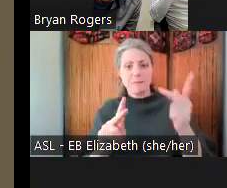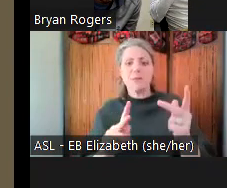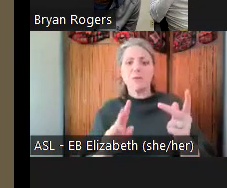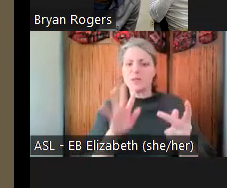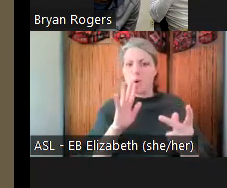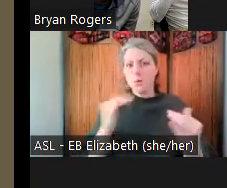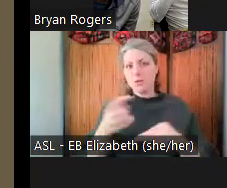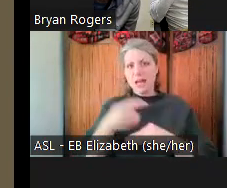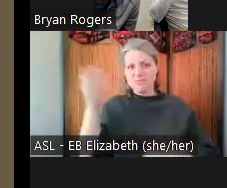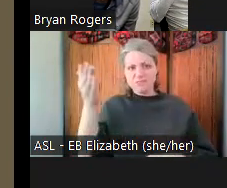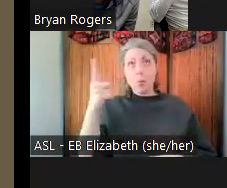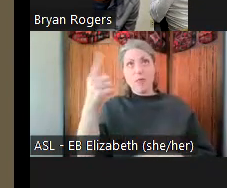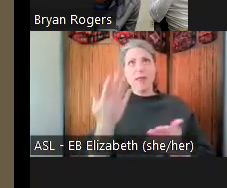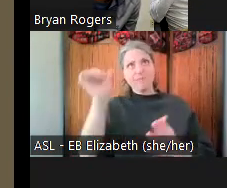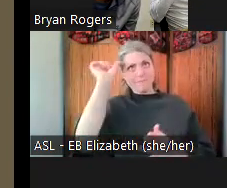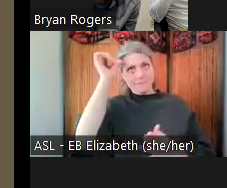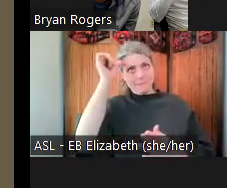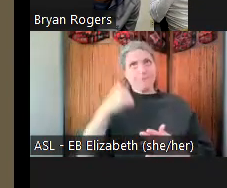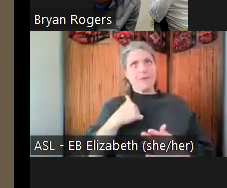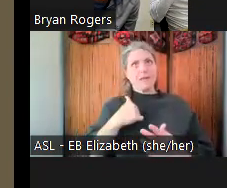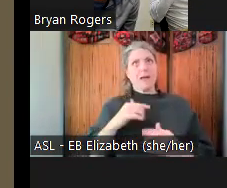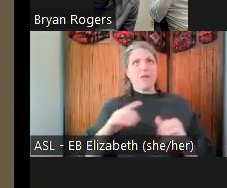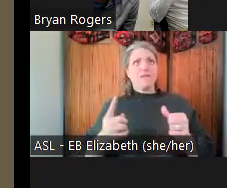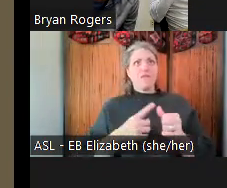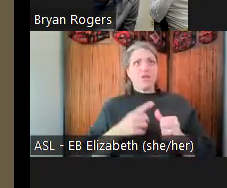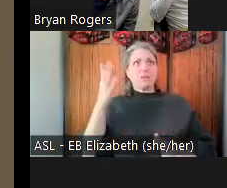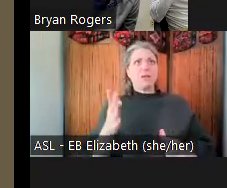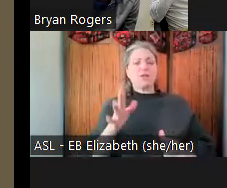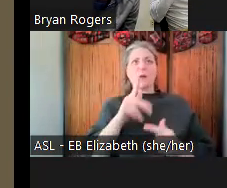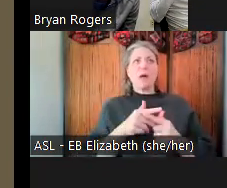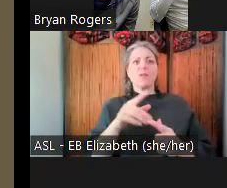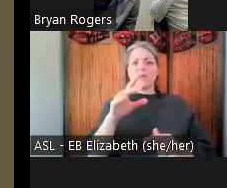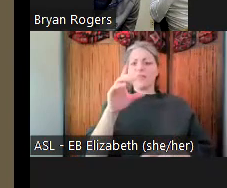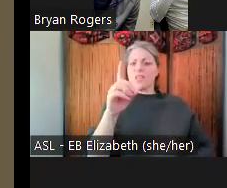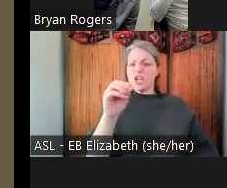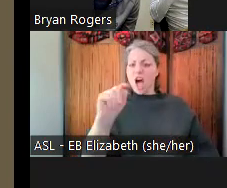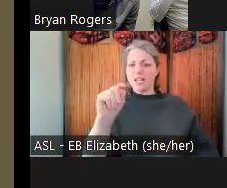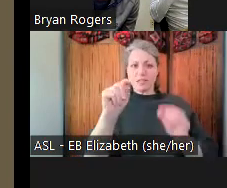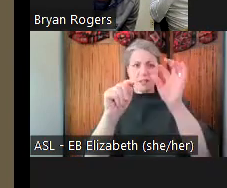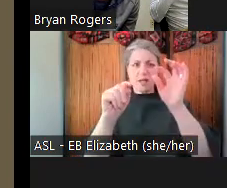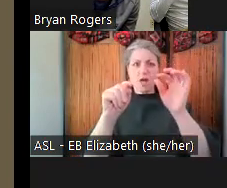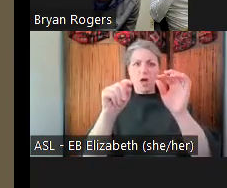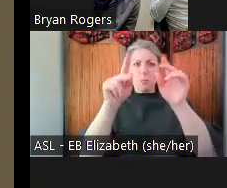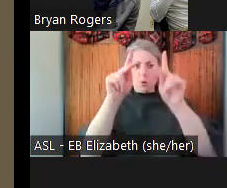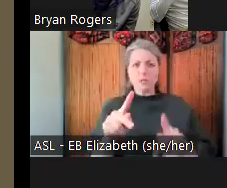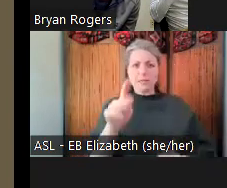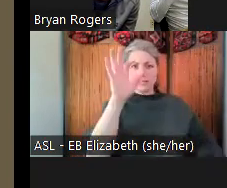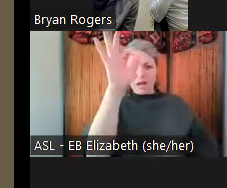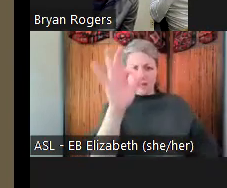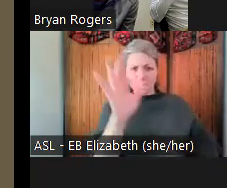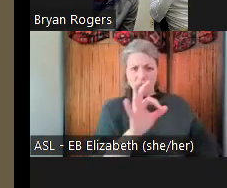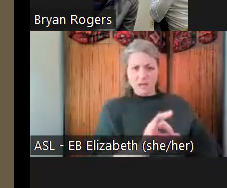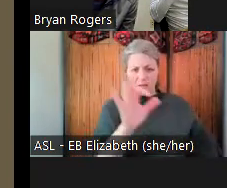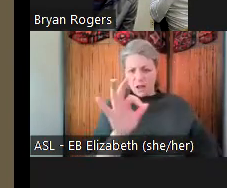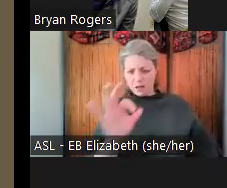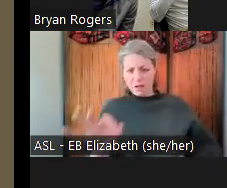first speaker today, when she was talking about the randomness of the dots, I was working with another student with autism and he